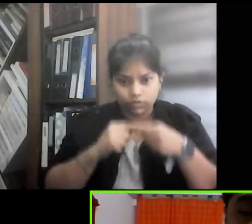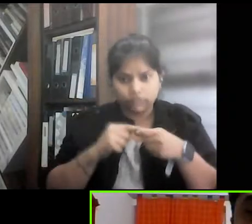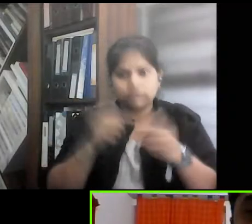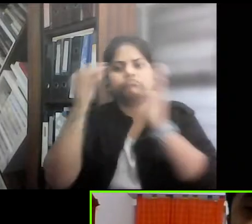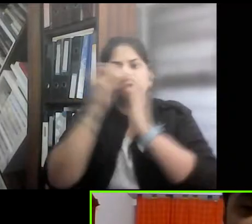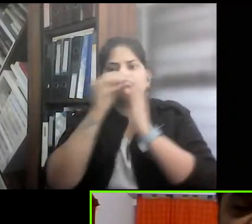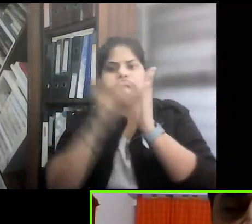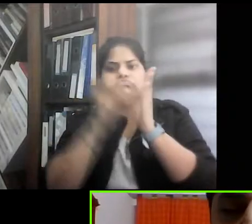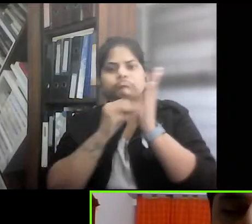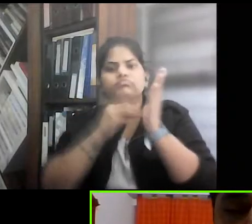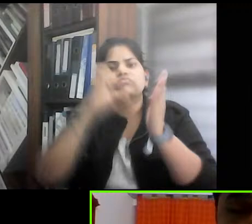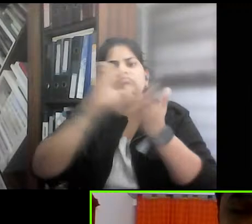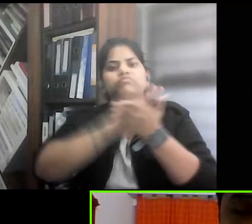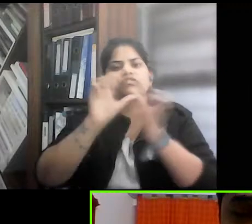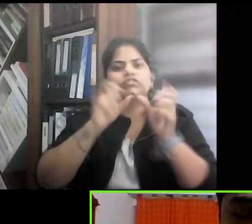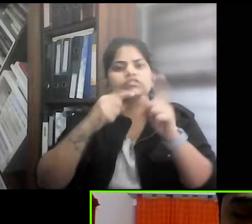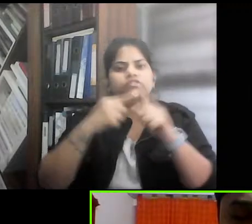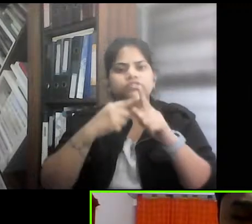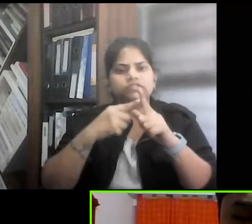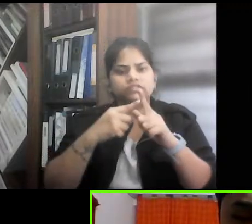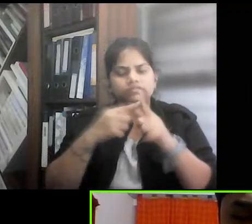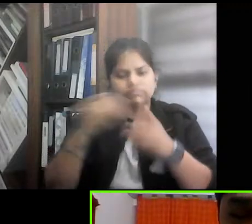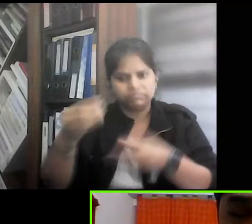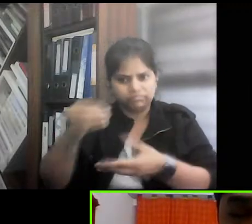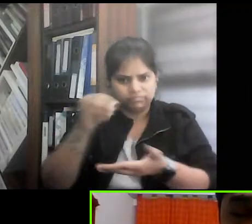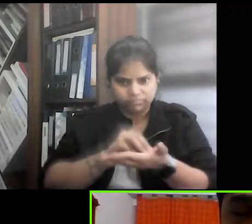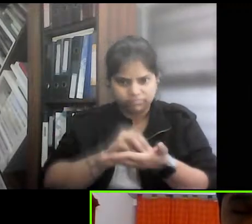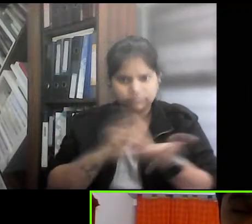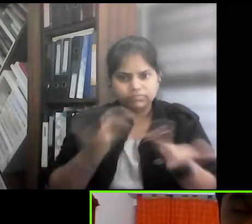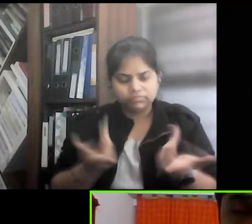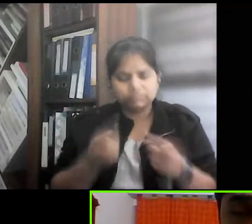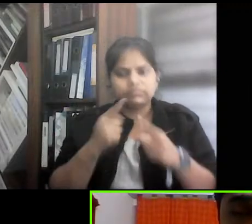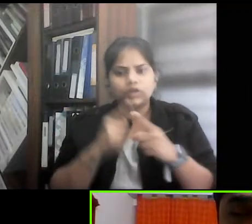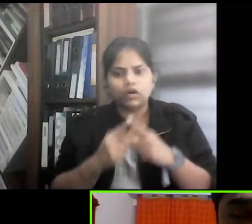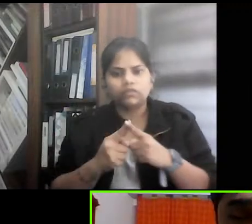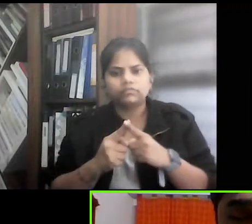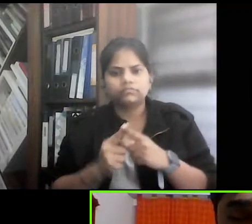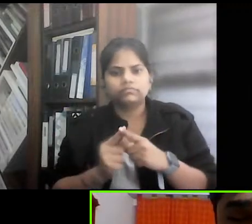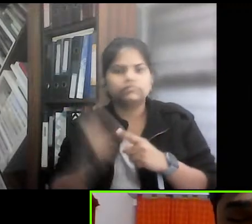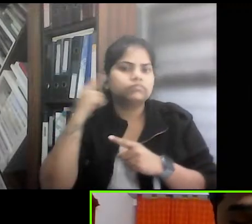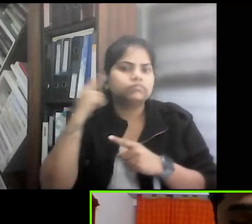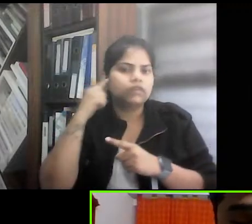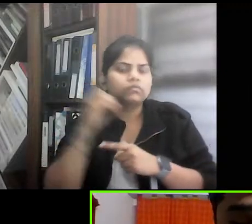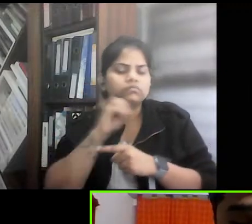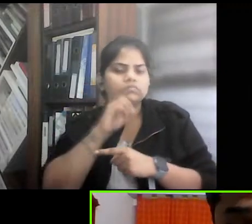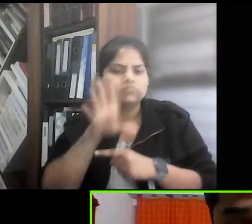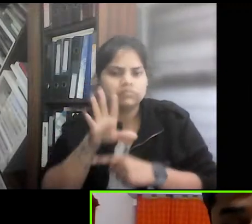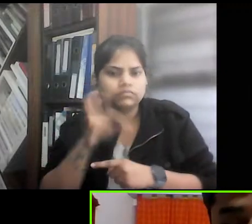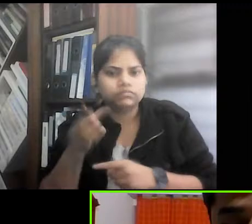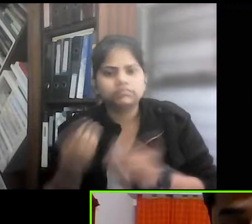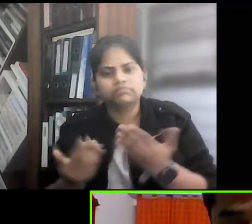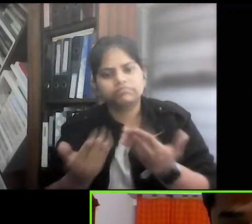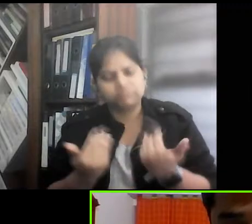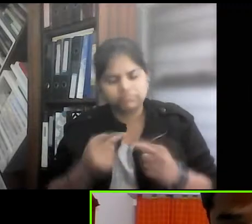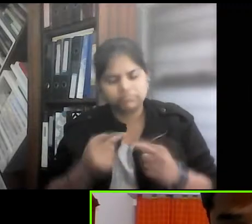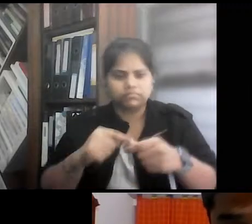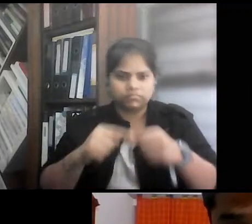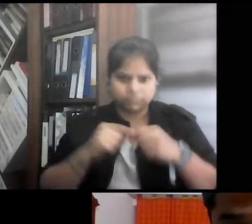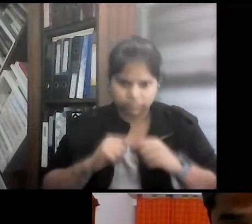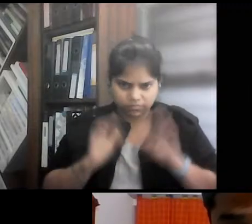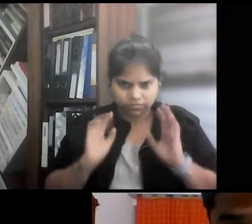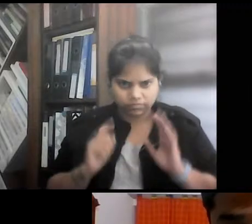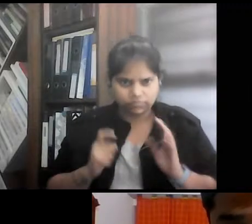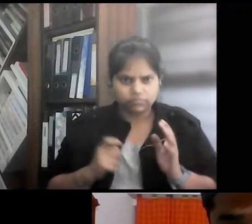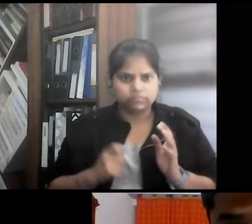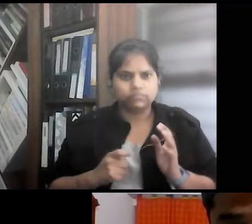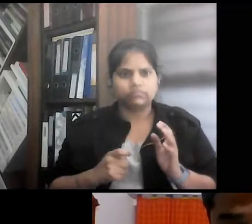also unmute once we have two more speakers. So once they're done, or Anurima, should we take questions as we took it for Rimjhim even now? That's